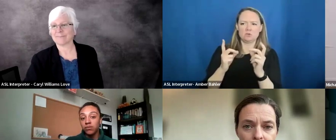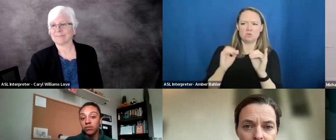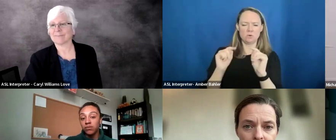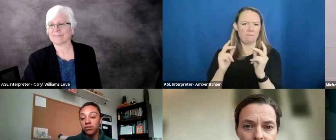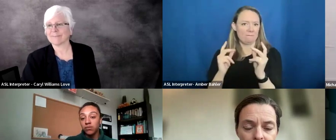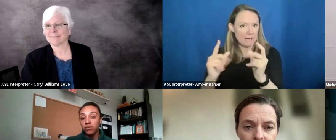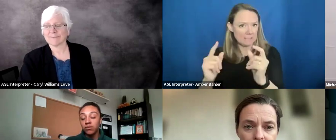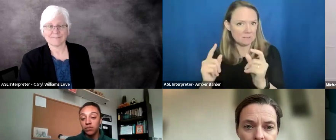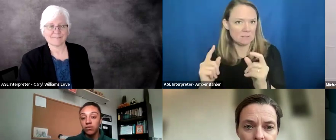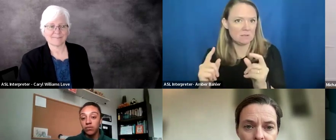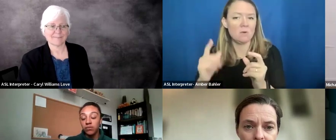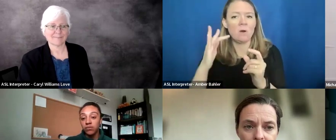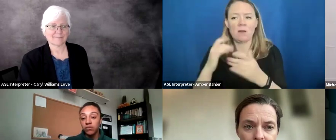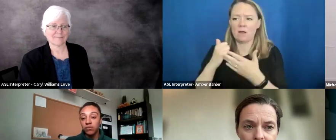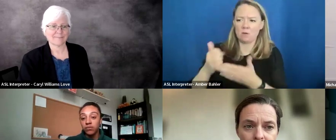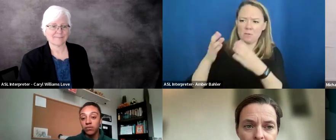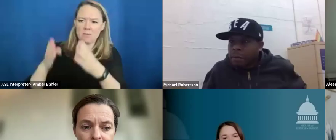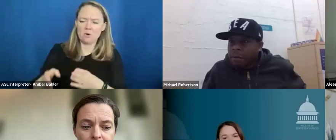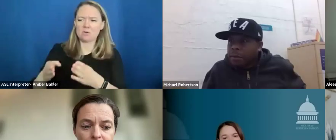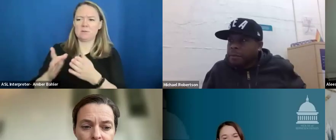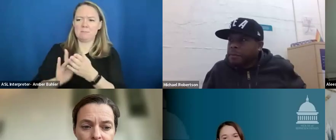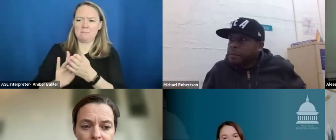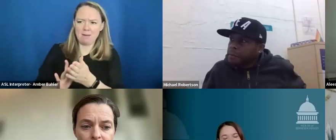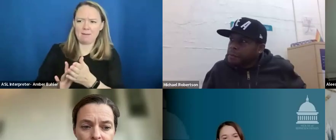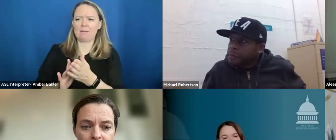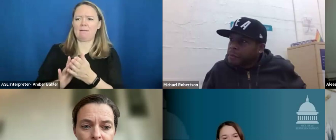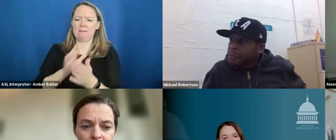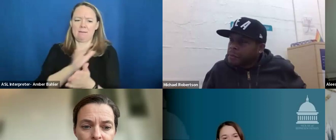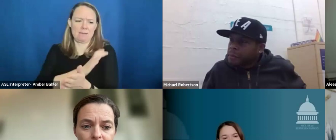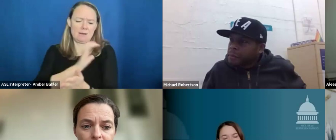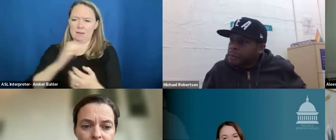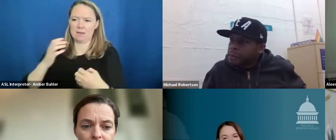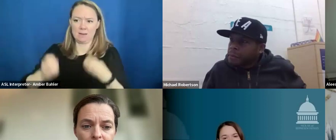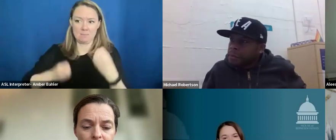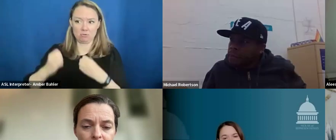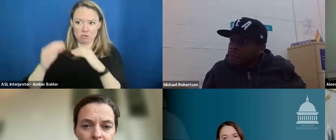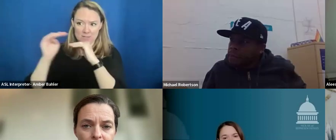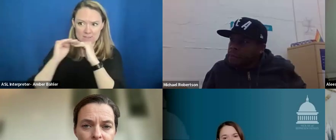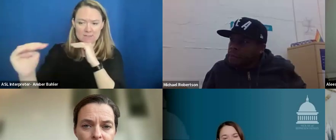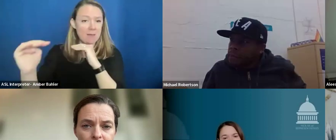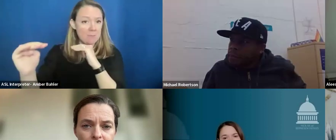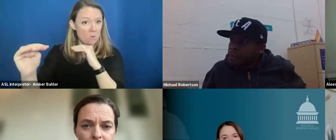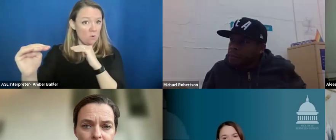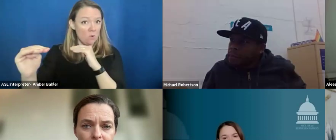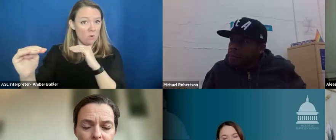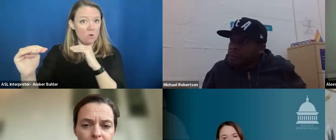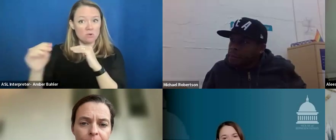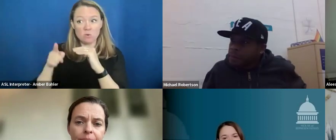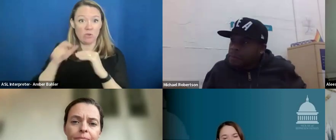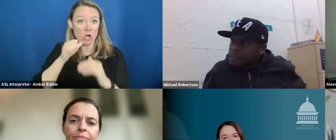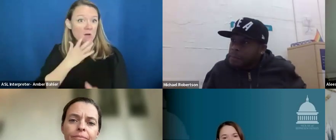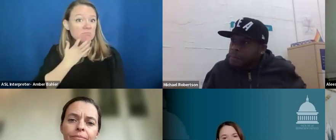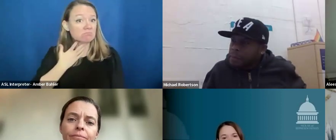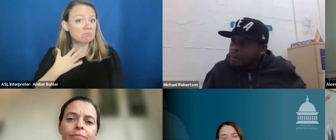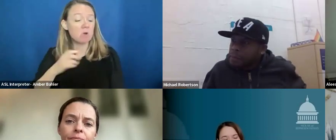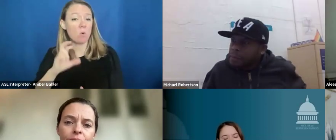clinically stable and emotionally stable from that craving and fear of withdrawal as quickly as we can, so then they can tell us what else